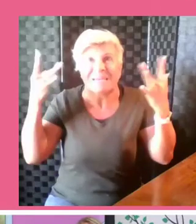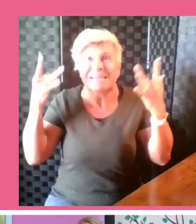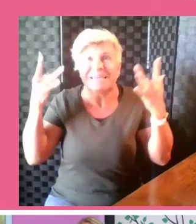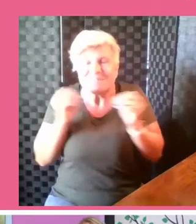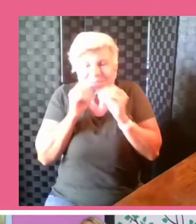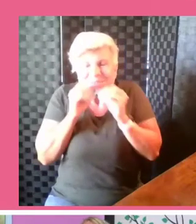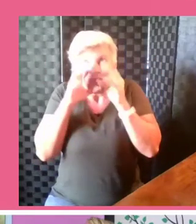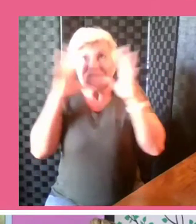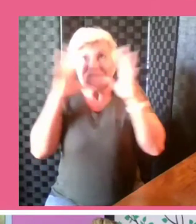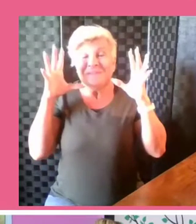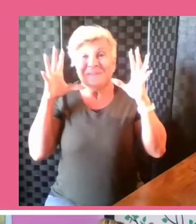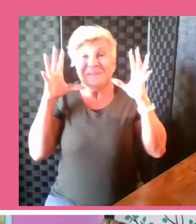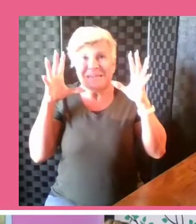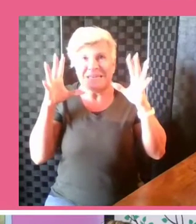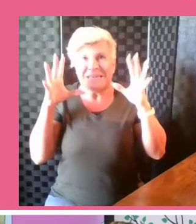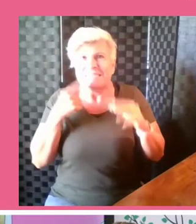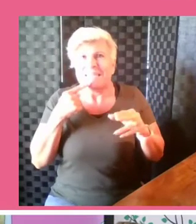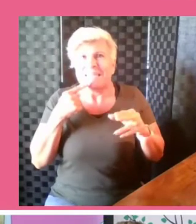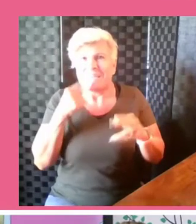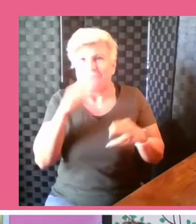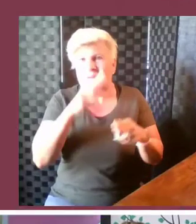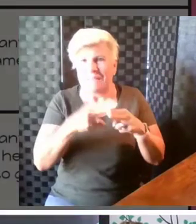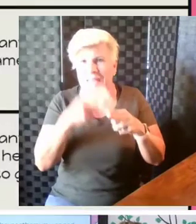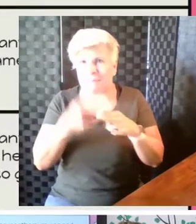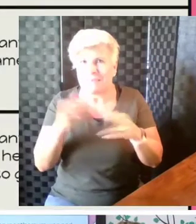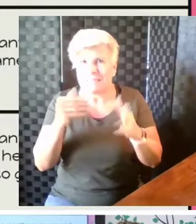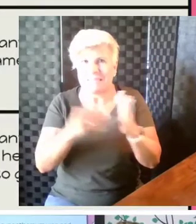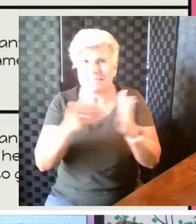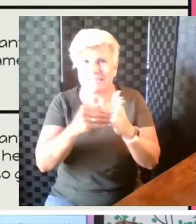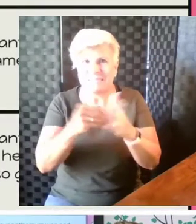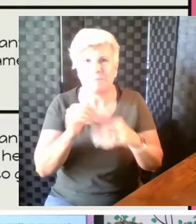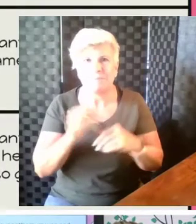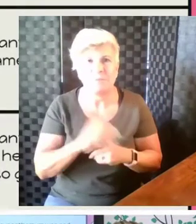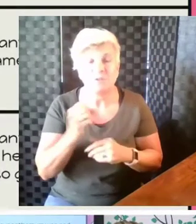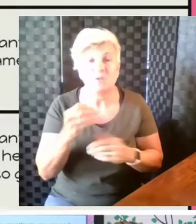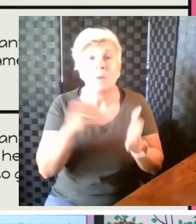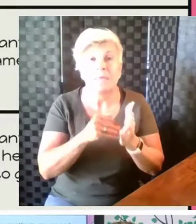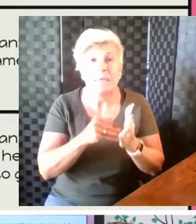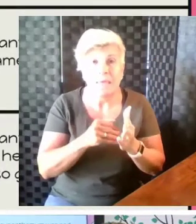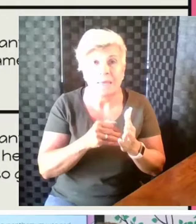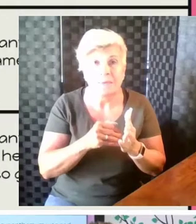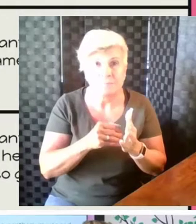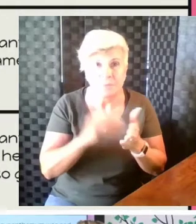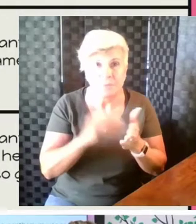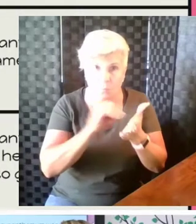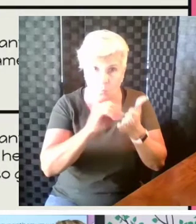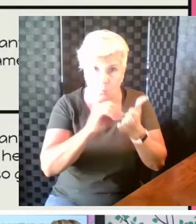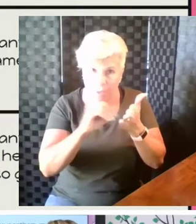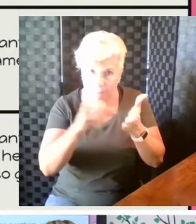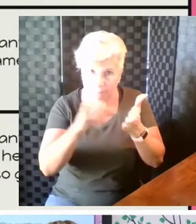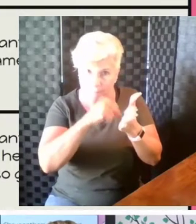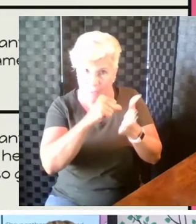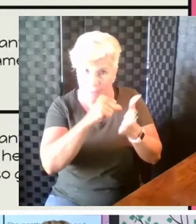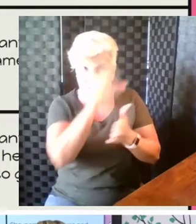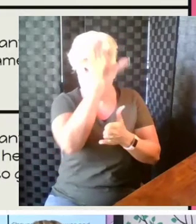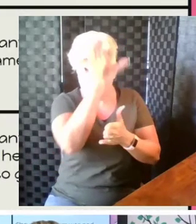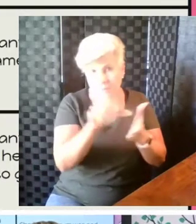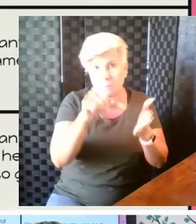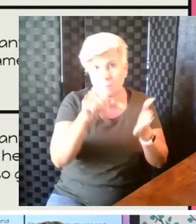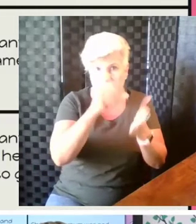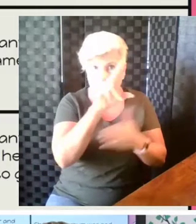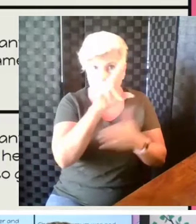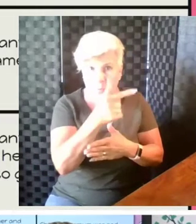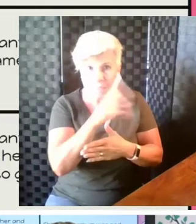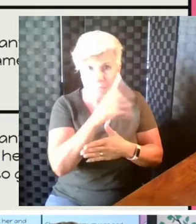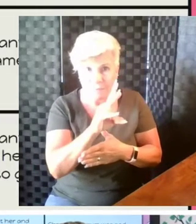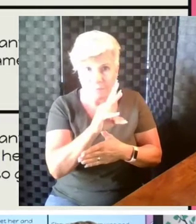she bloomed and she was saying her name. And so again, when I add this into my illustration column, I